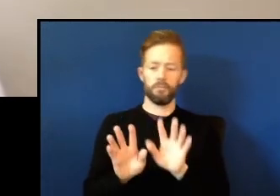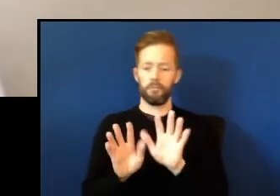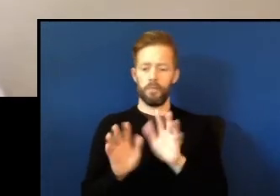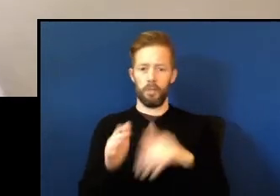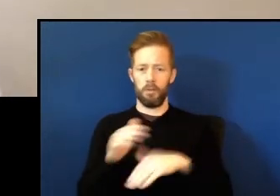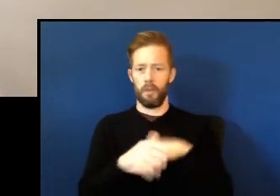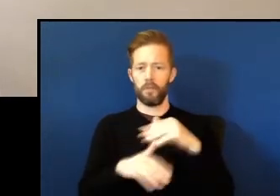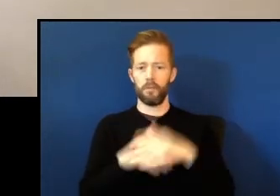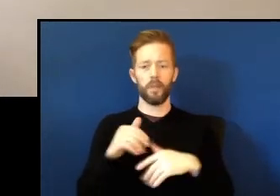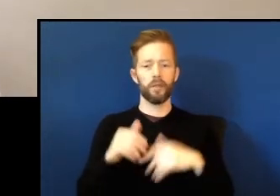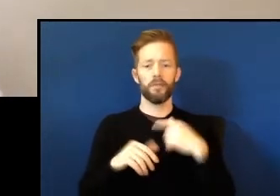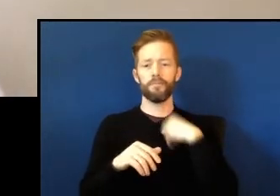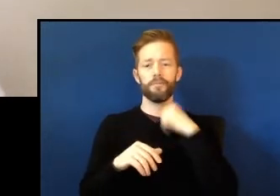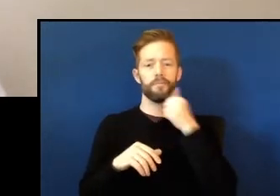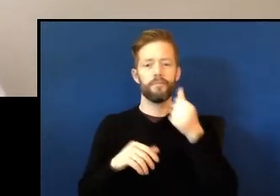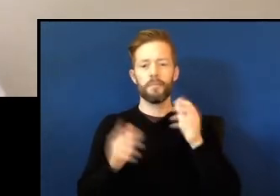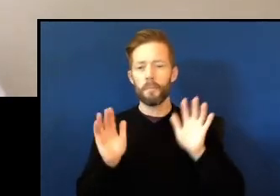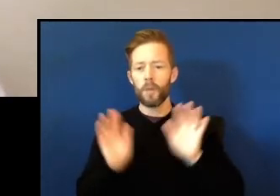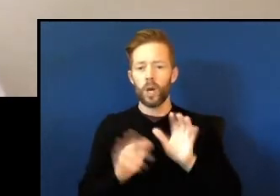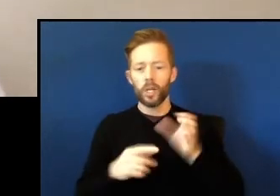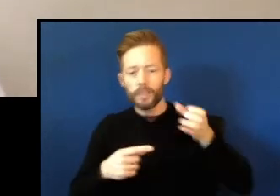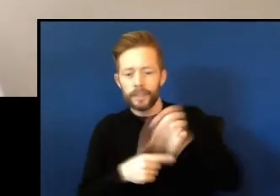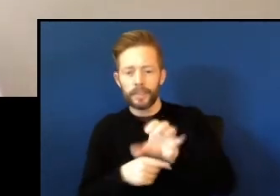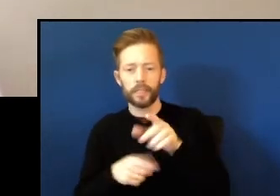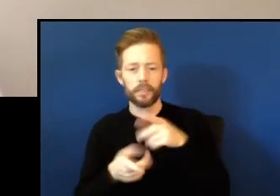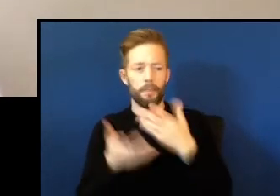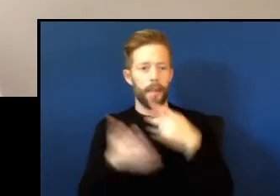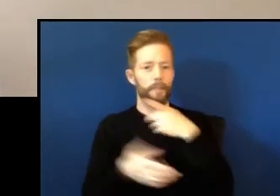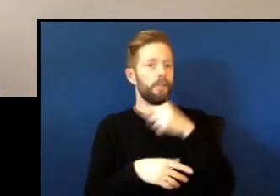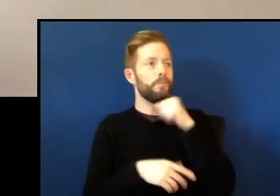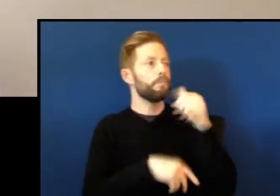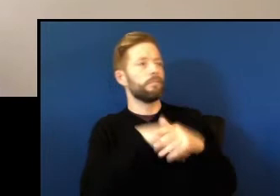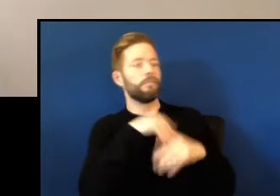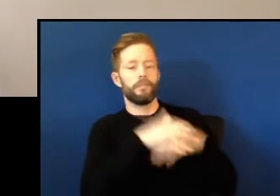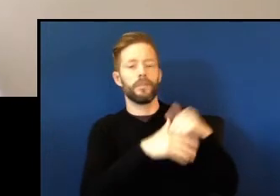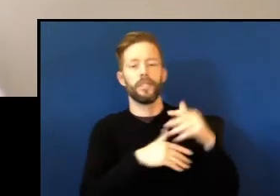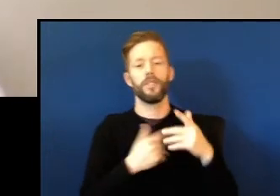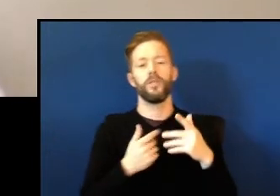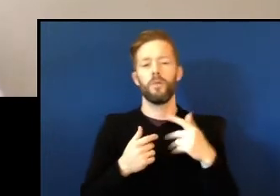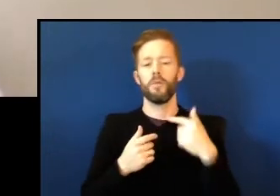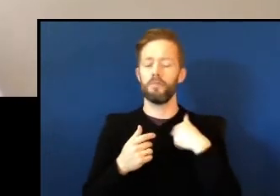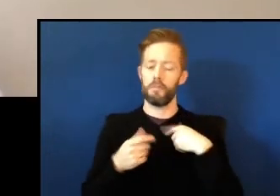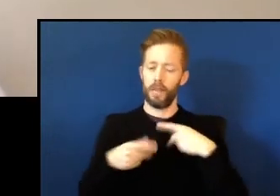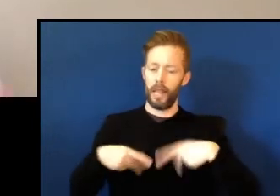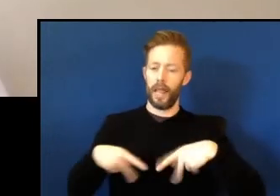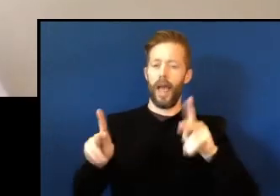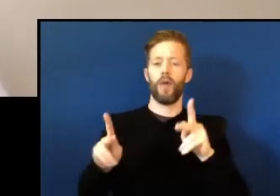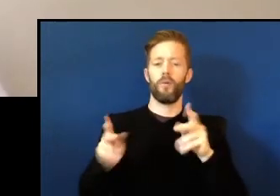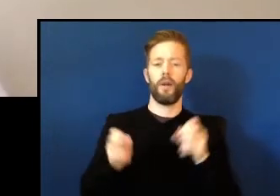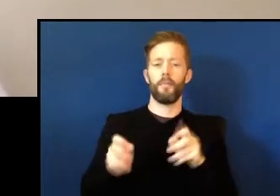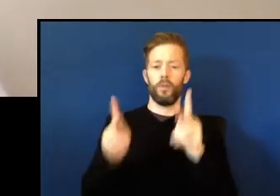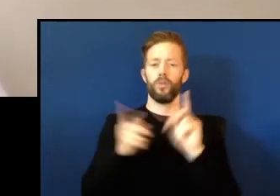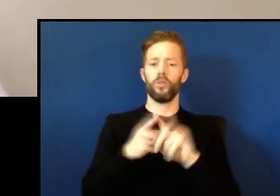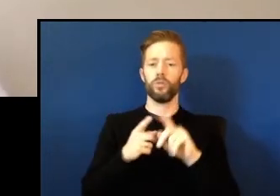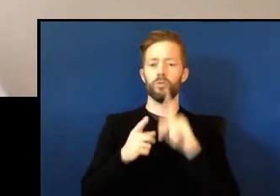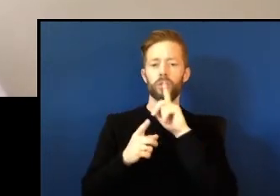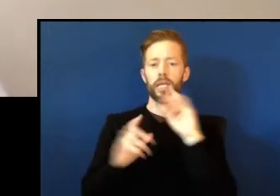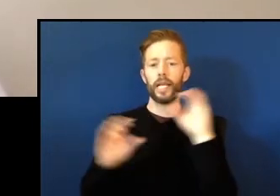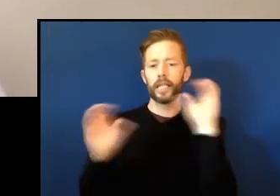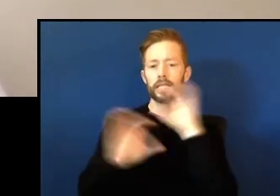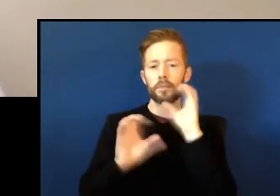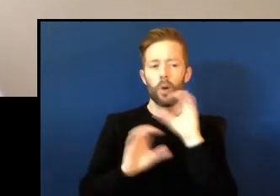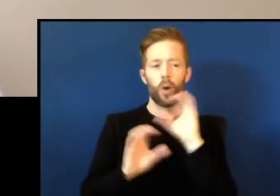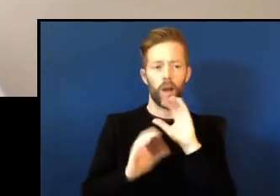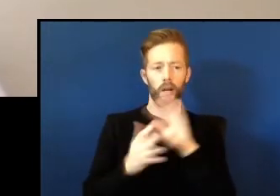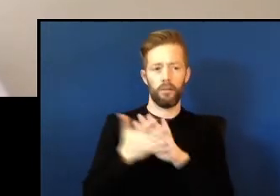want to push any type of material on them that they may not be comfortable with. So I allow them the opportunity to really